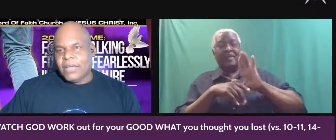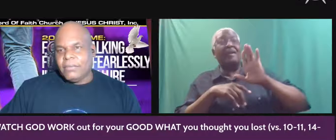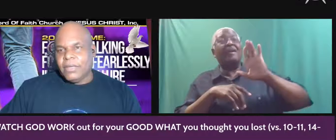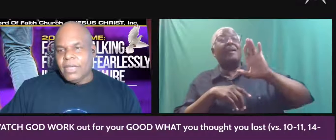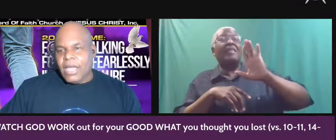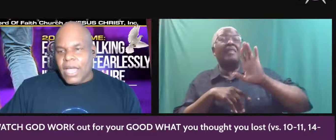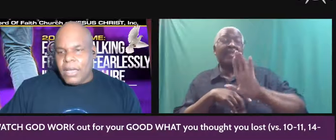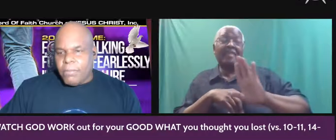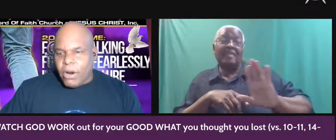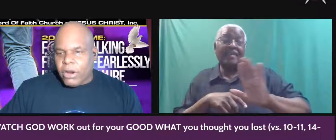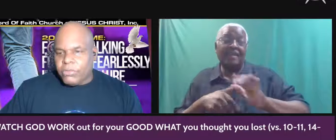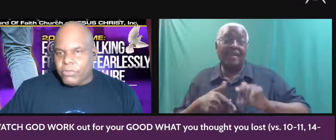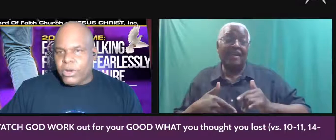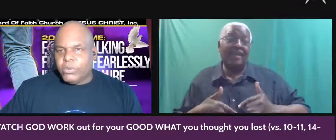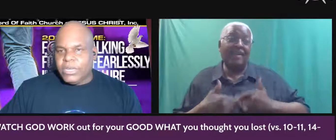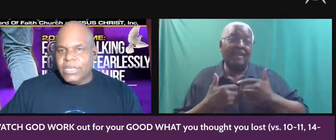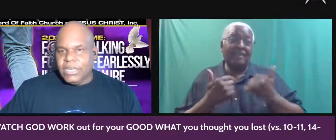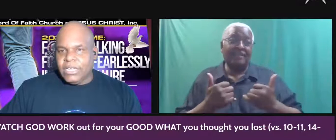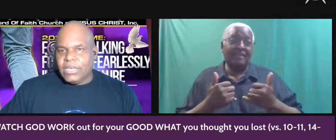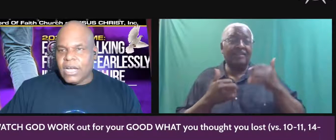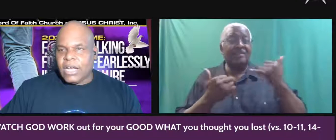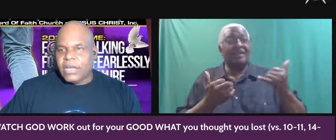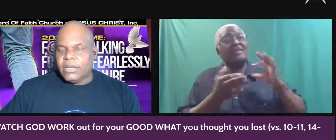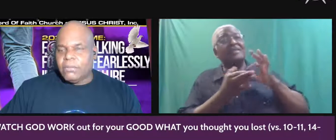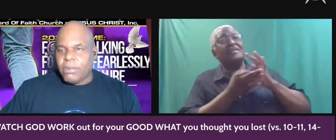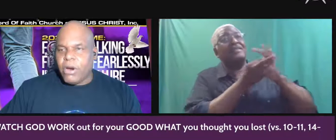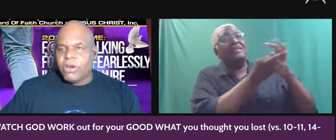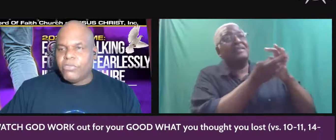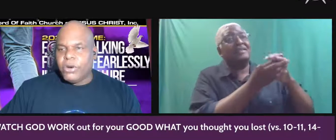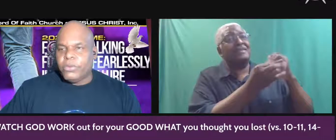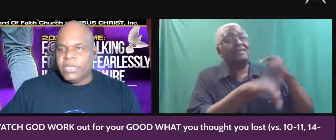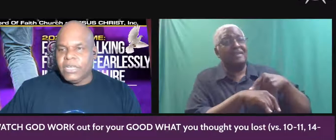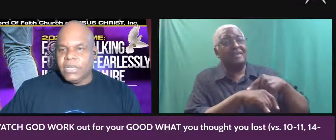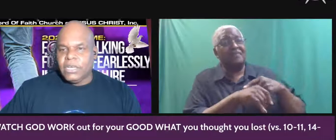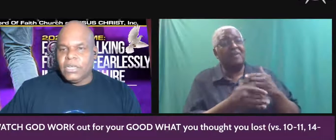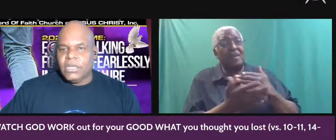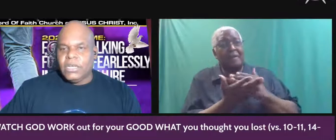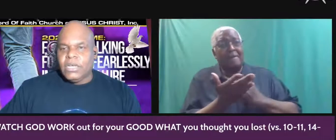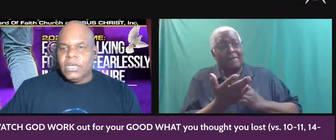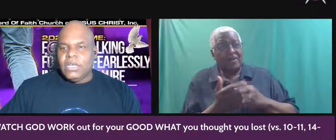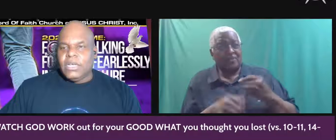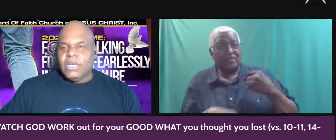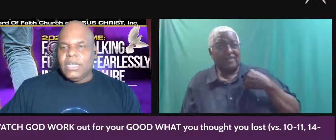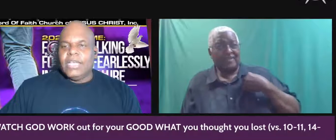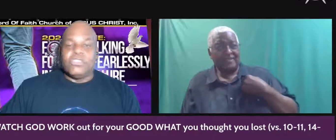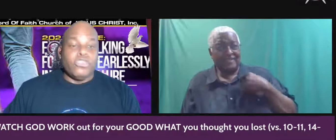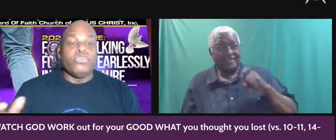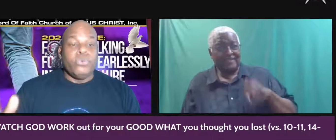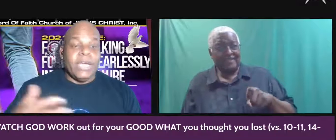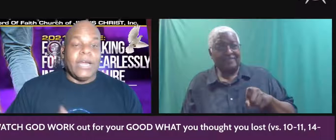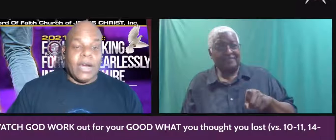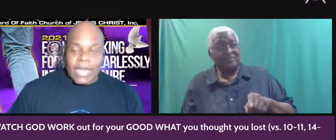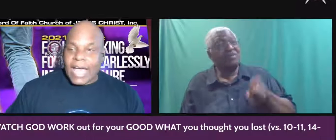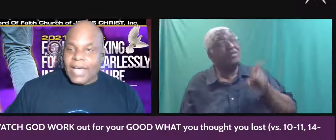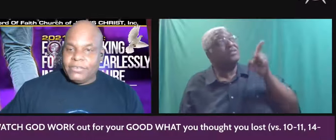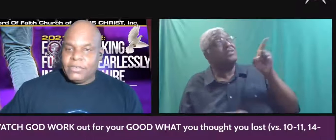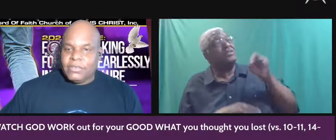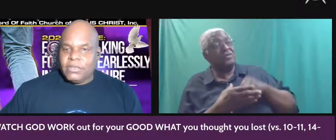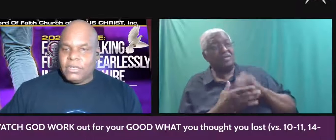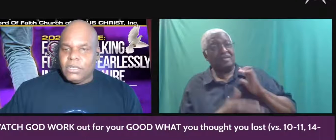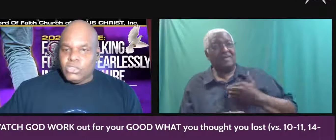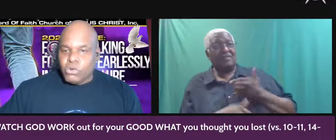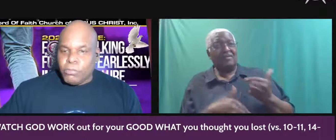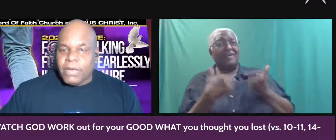connection time. And part of what we need, God, part of what we need is you in our